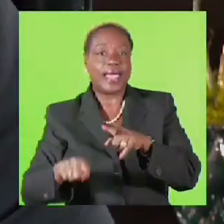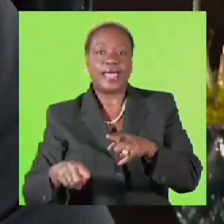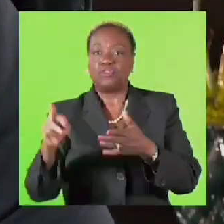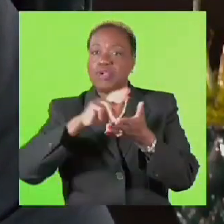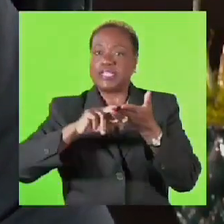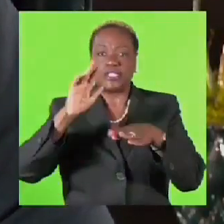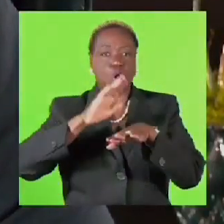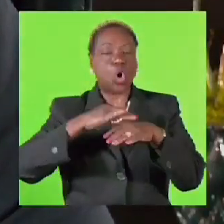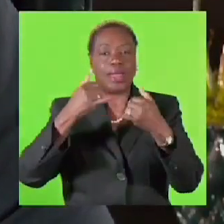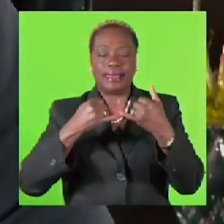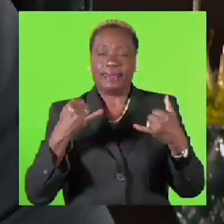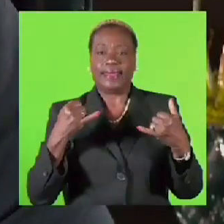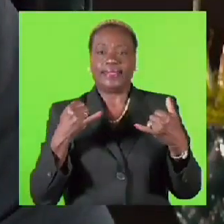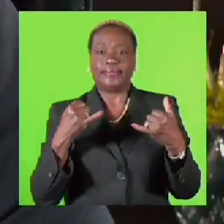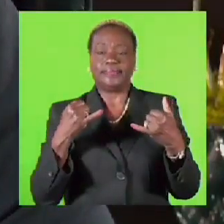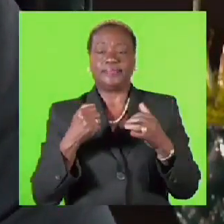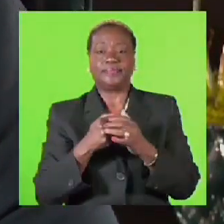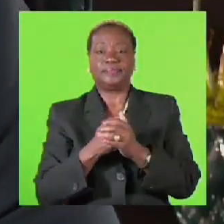register online.